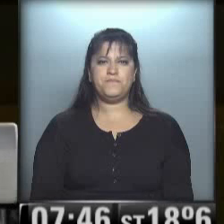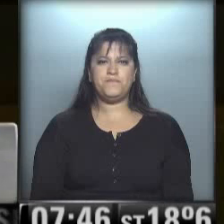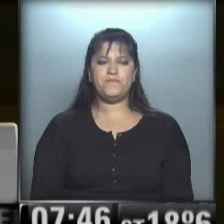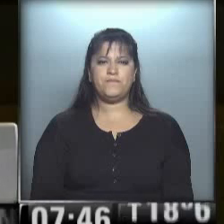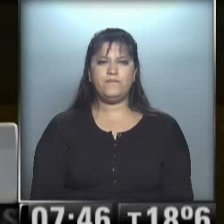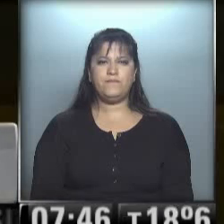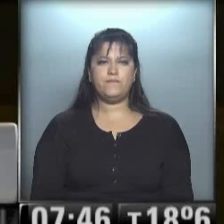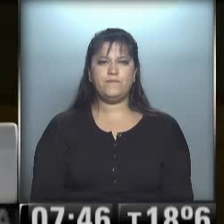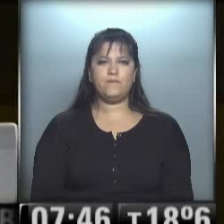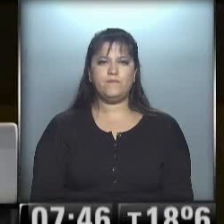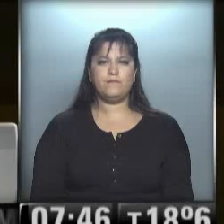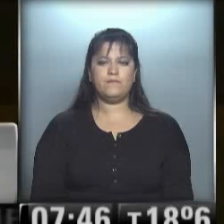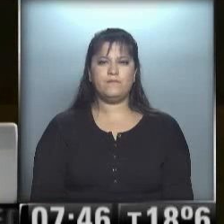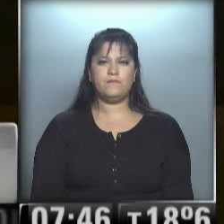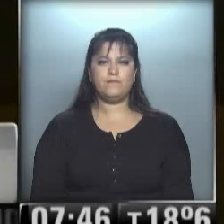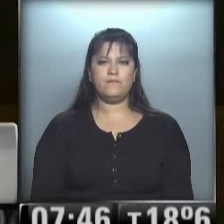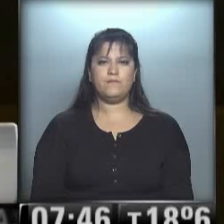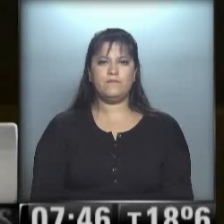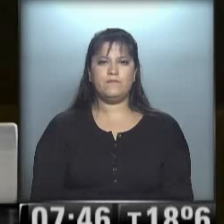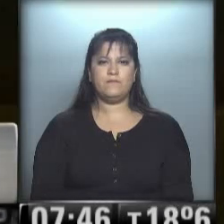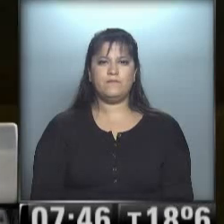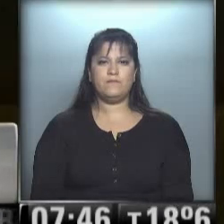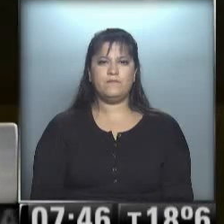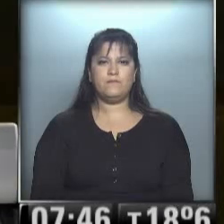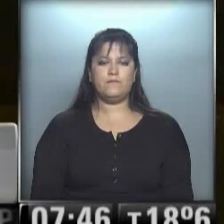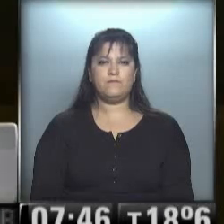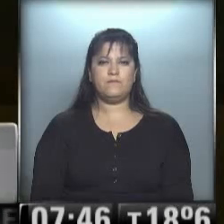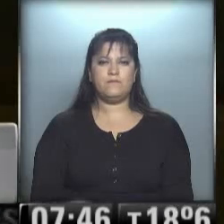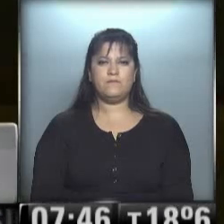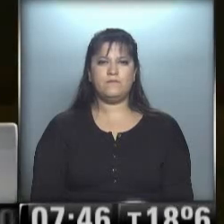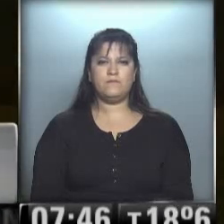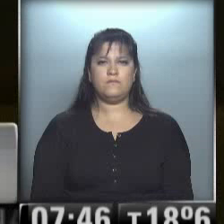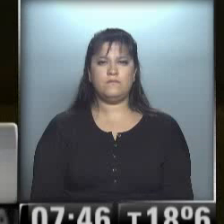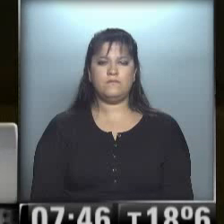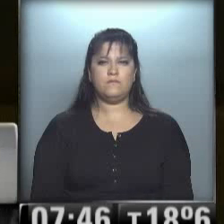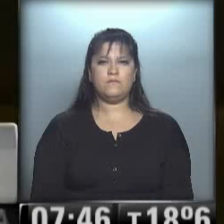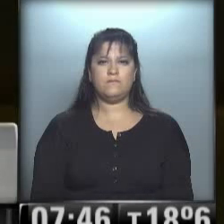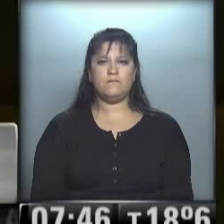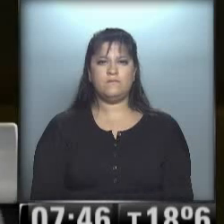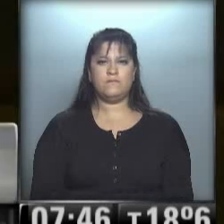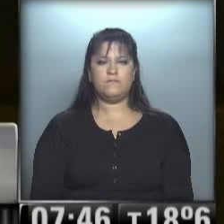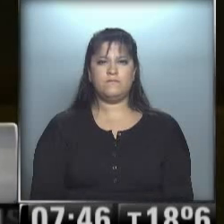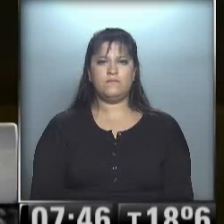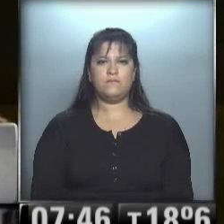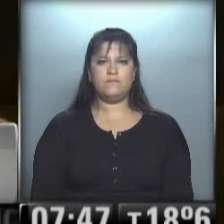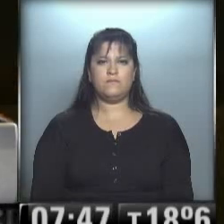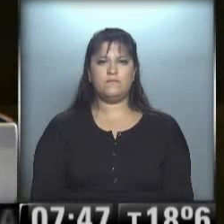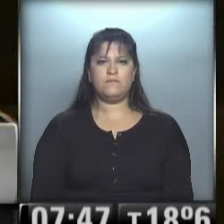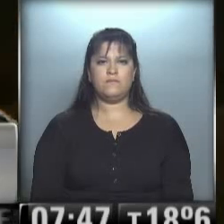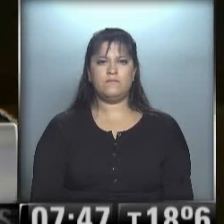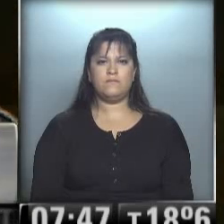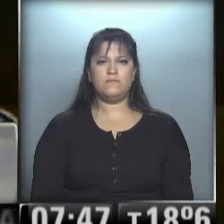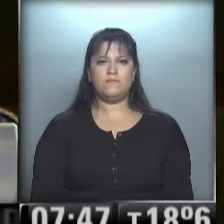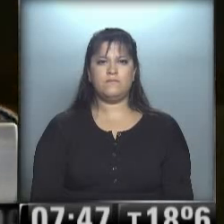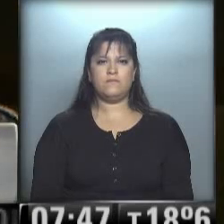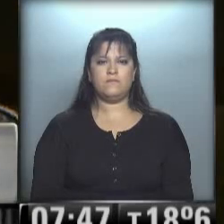from the a bit absurd to ridiculous and back and forth, and the audience invited